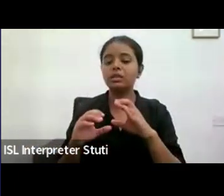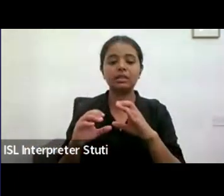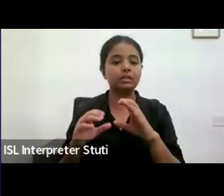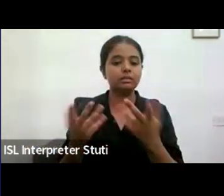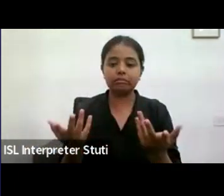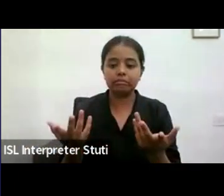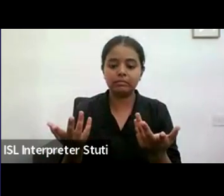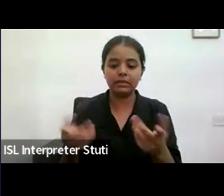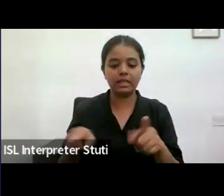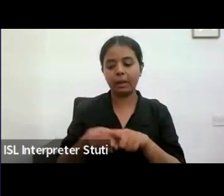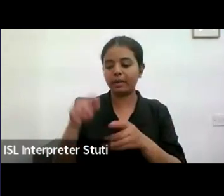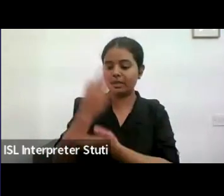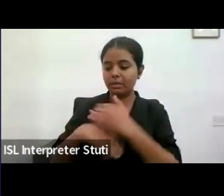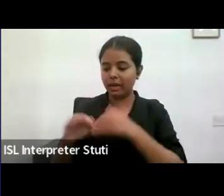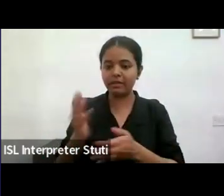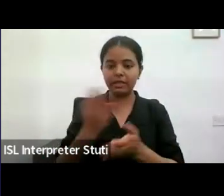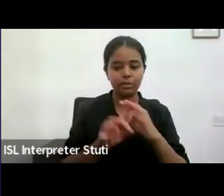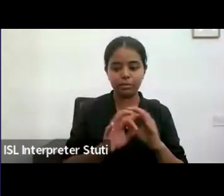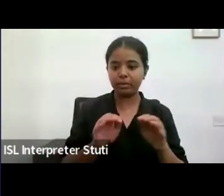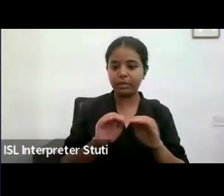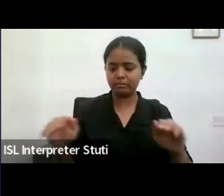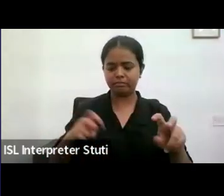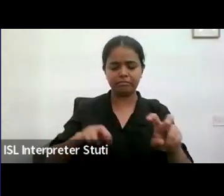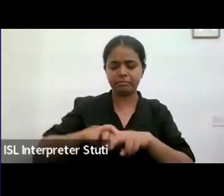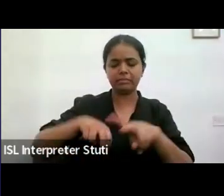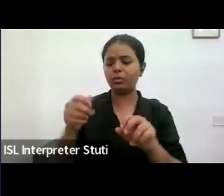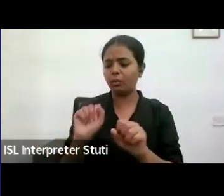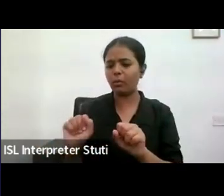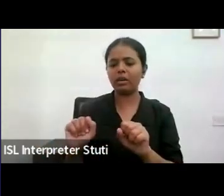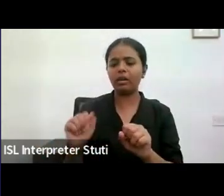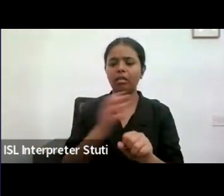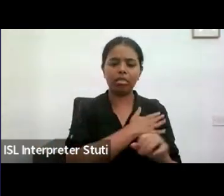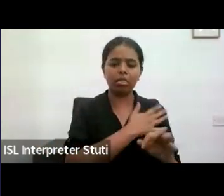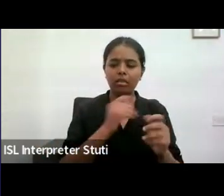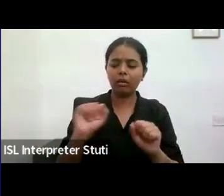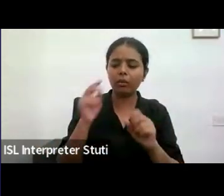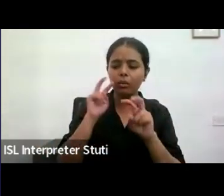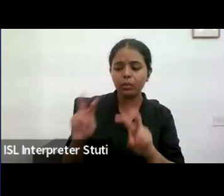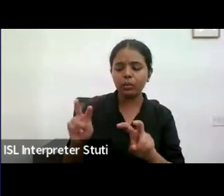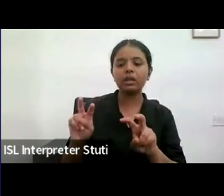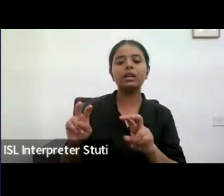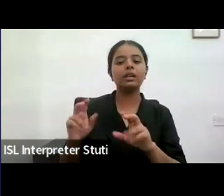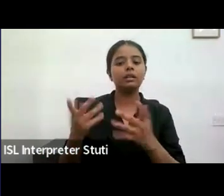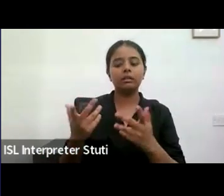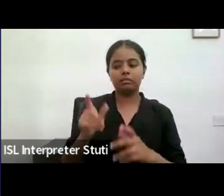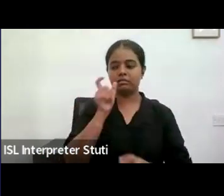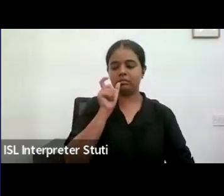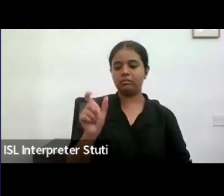to us. But and so in order to deal with that, there is a